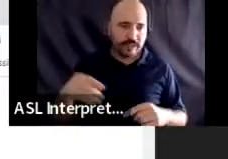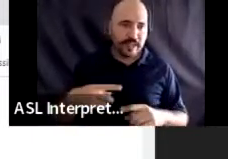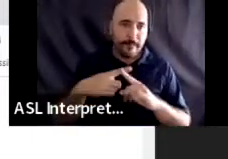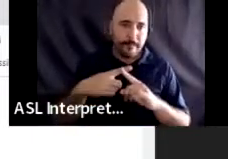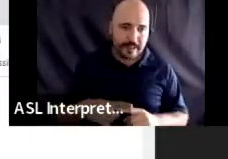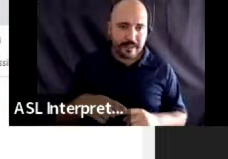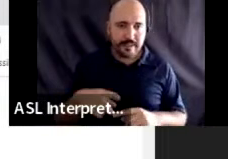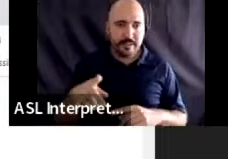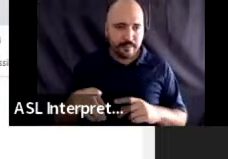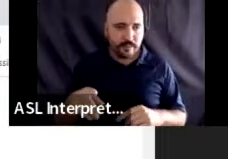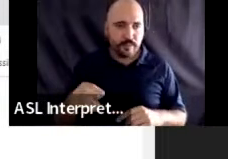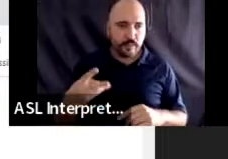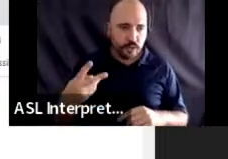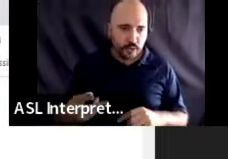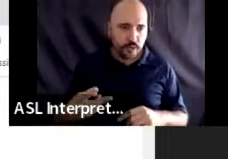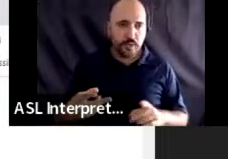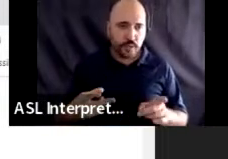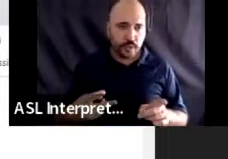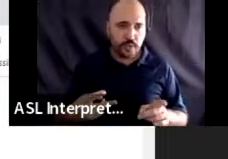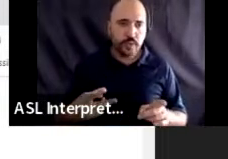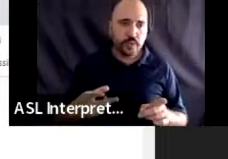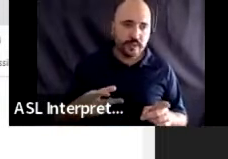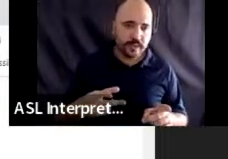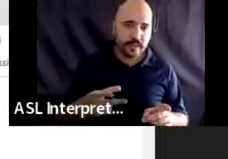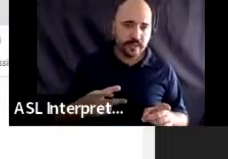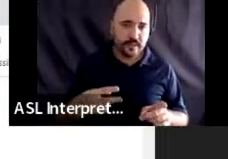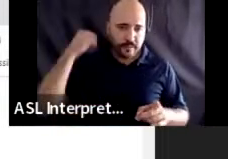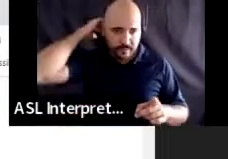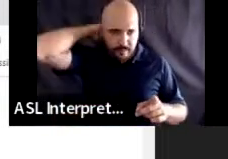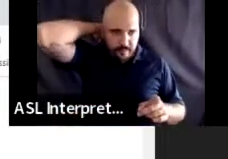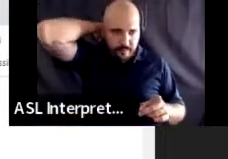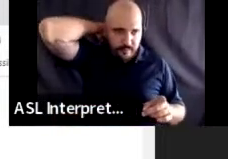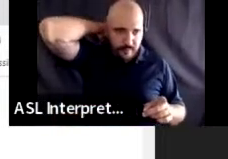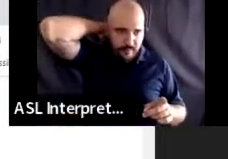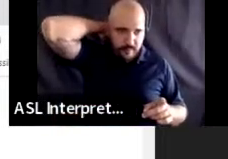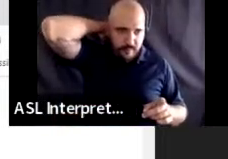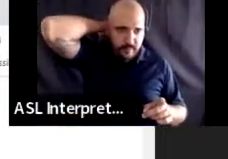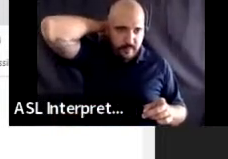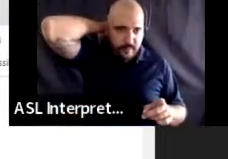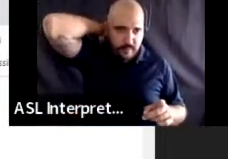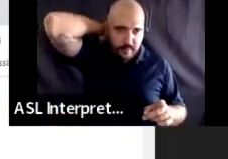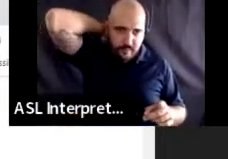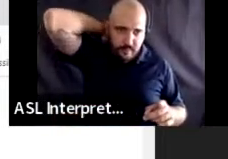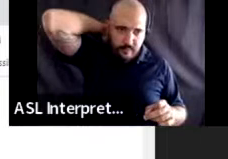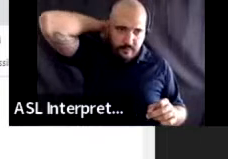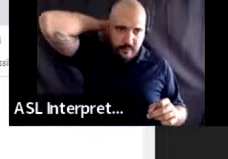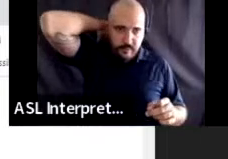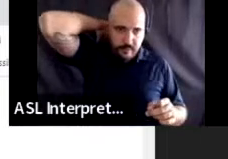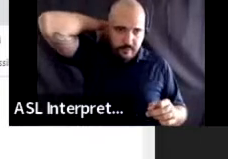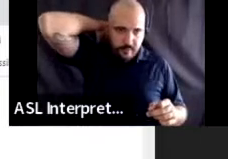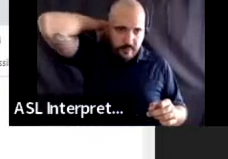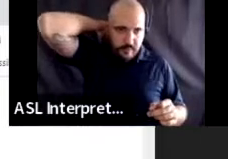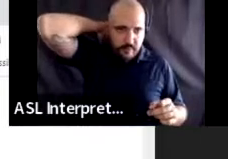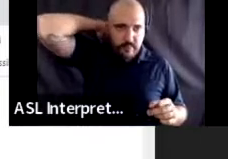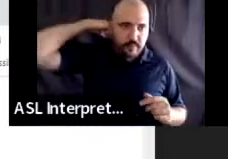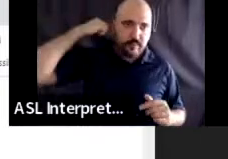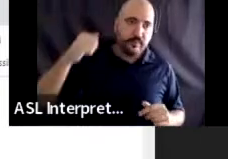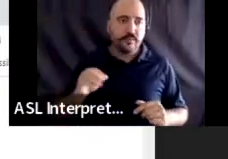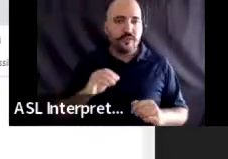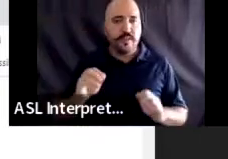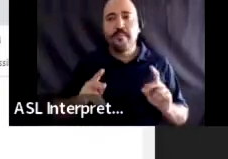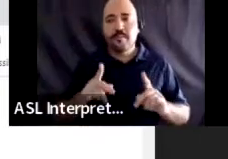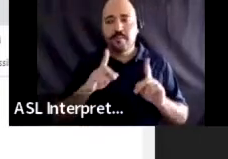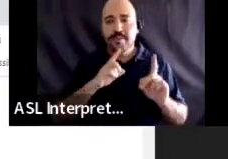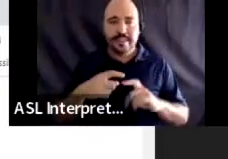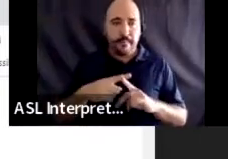test positive. Row 2. Okay, so percent positive, I'm just going down the column here, percent of people tested positive. If I go to the